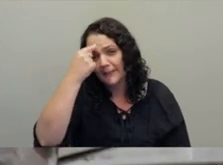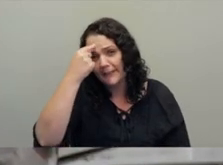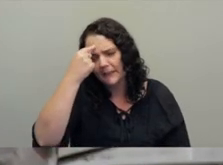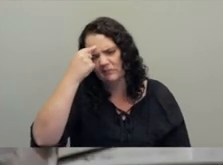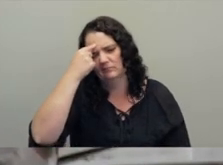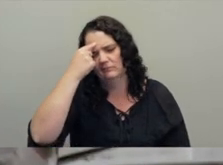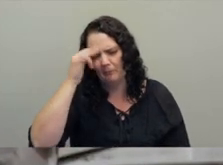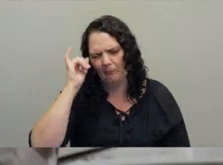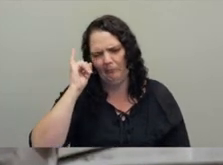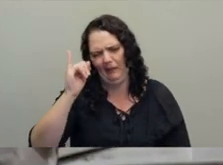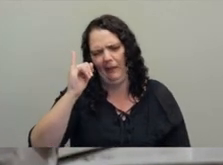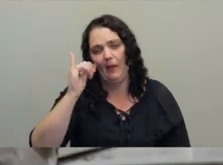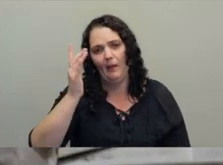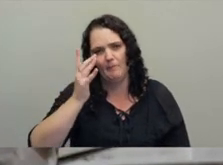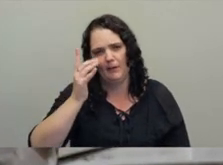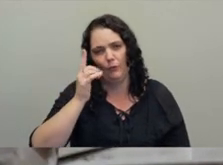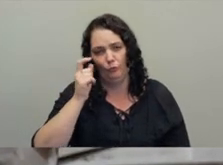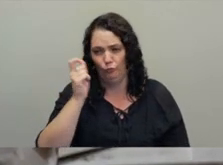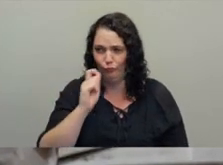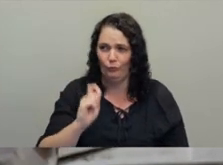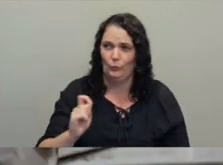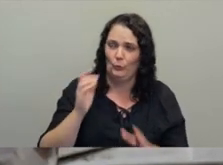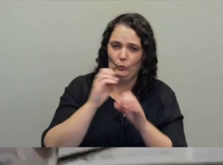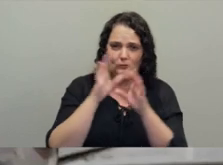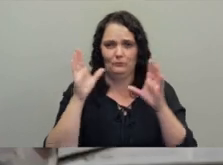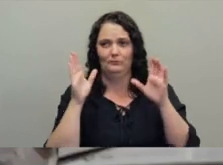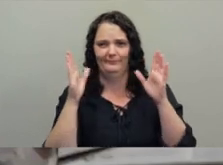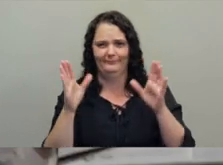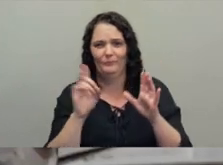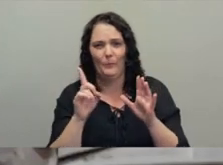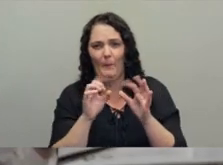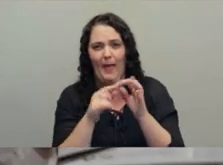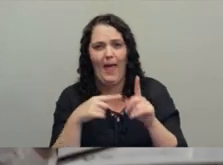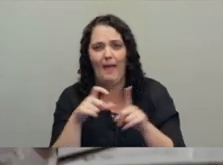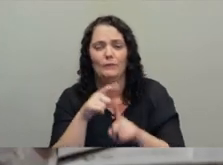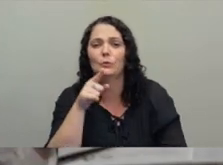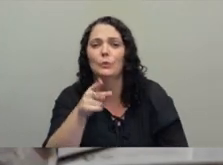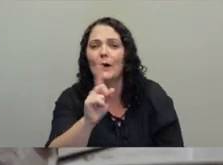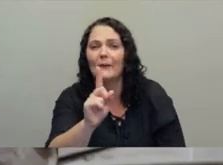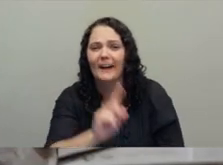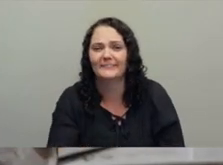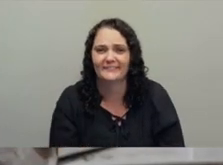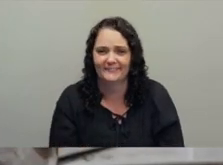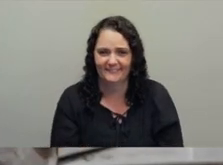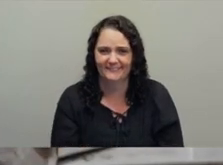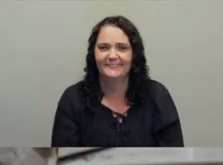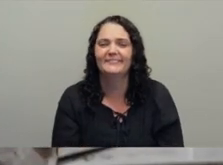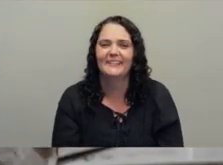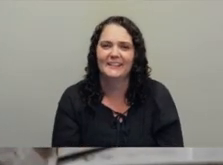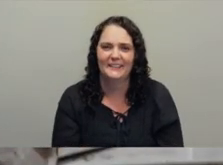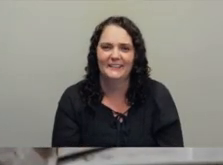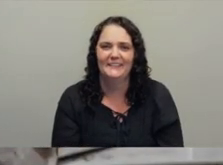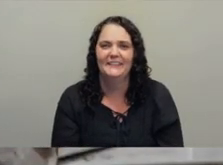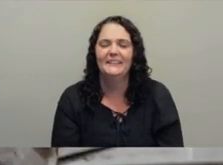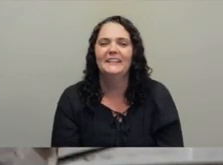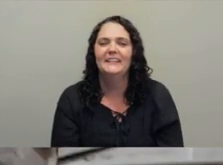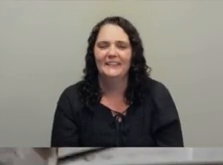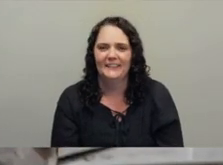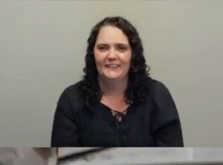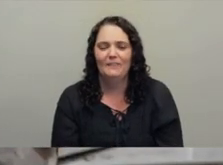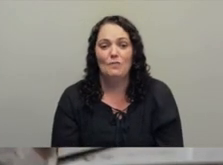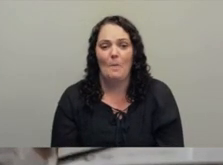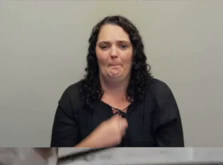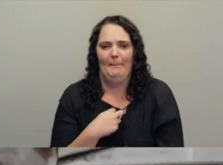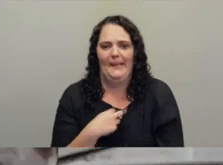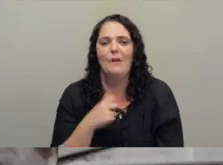you think is bad in your own drawing and make this a bad drawing very intentionally, all right? So when I'm gonna go with